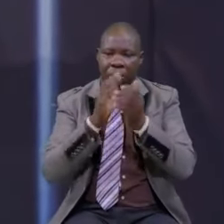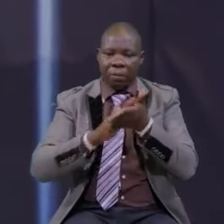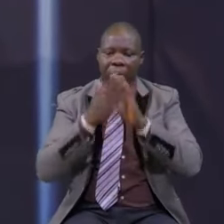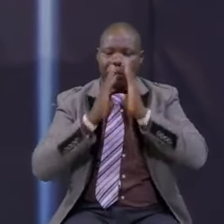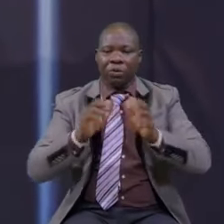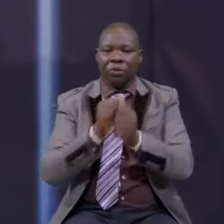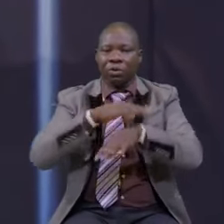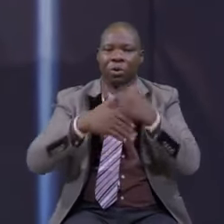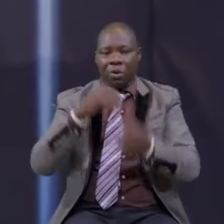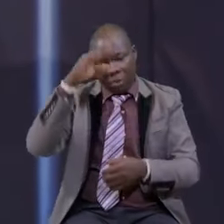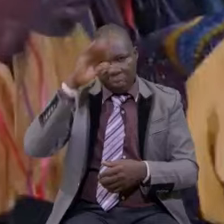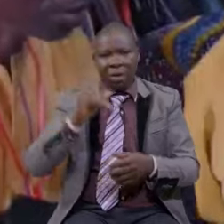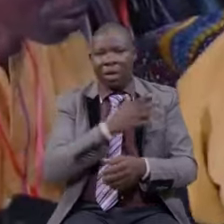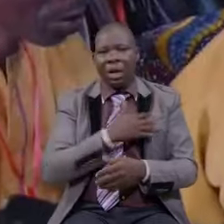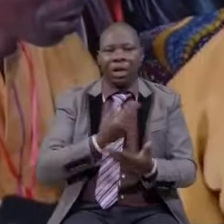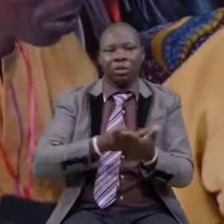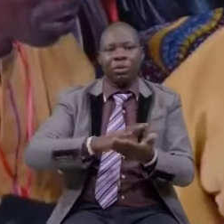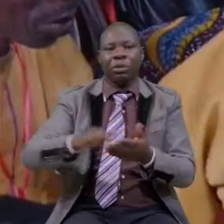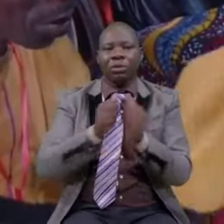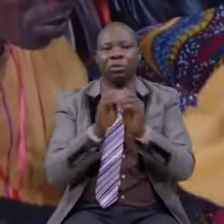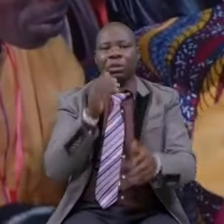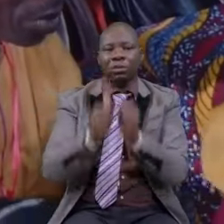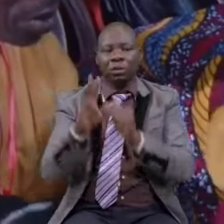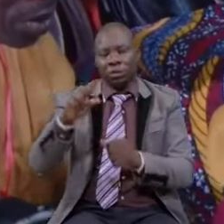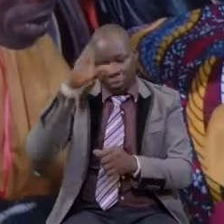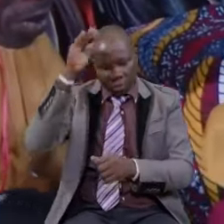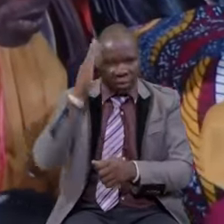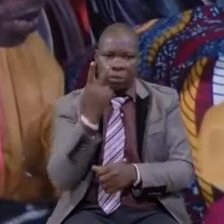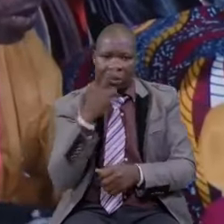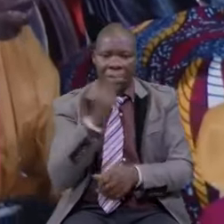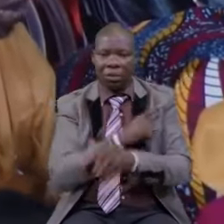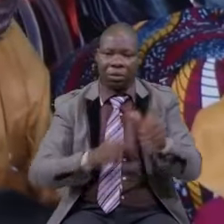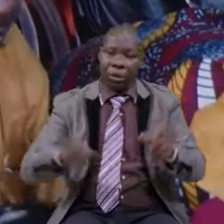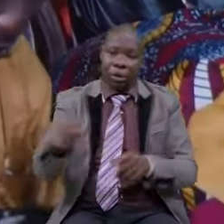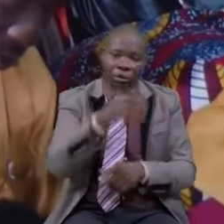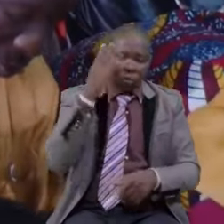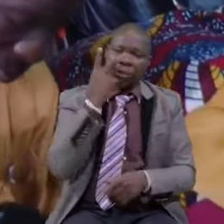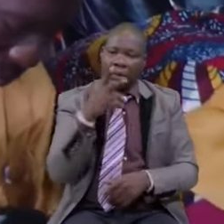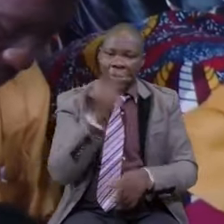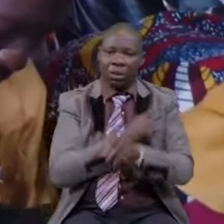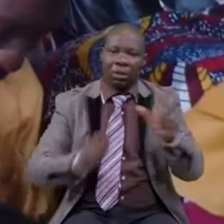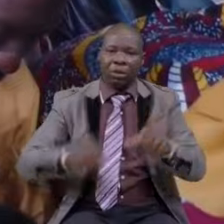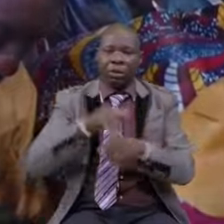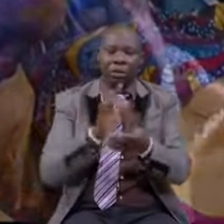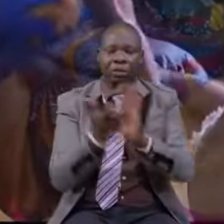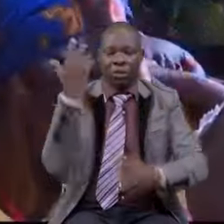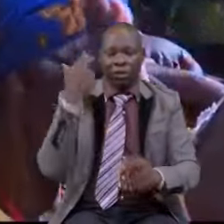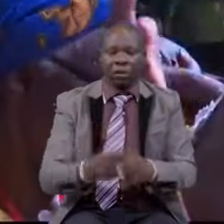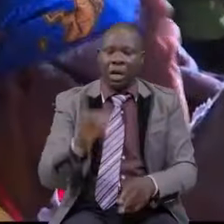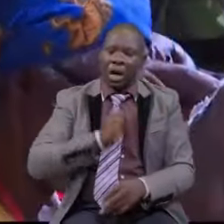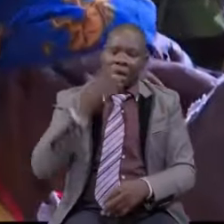no man shall see the Lord. You will see the Lord. Amen. I will see the